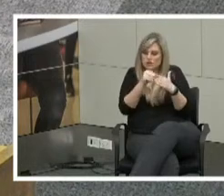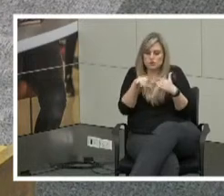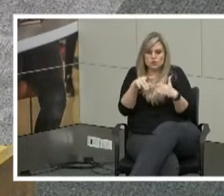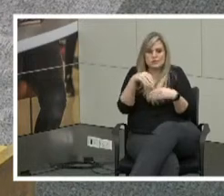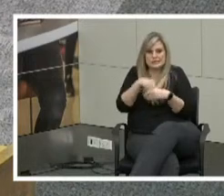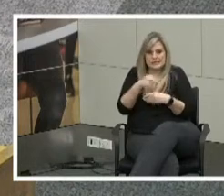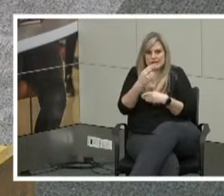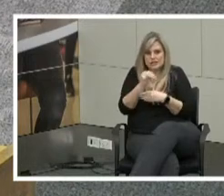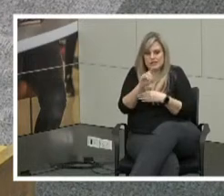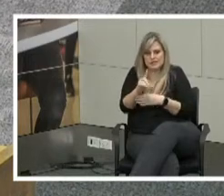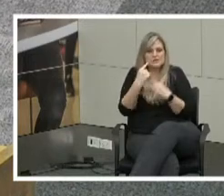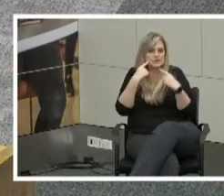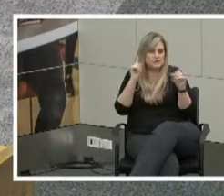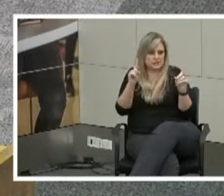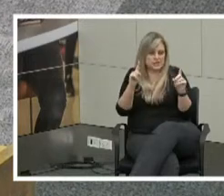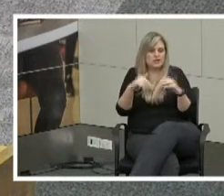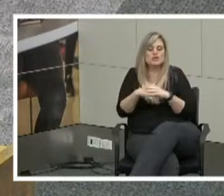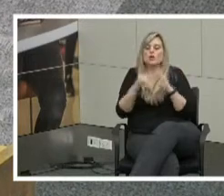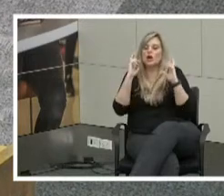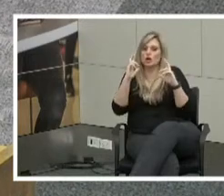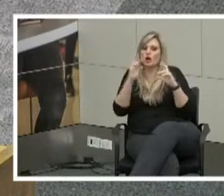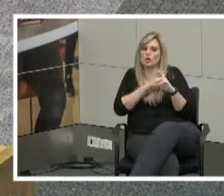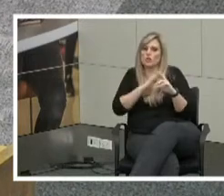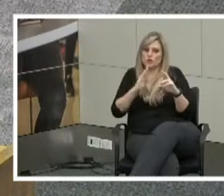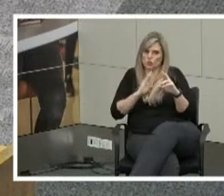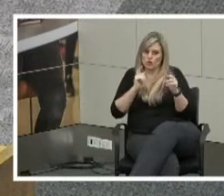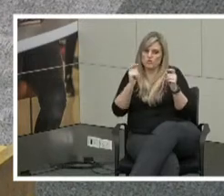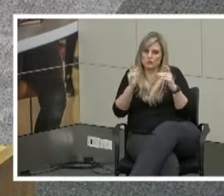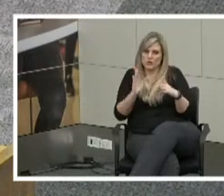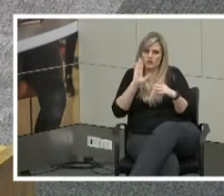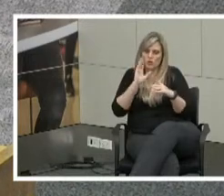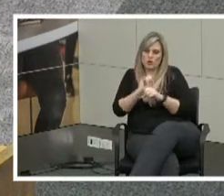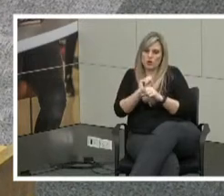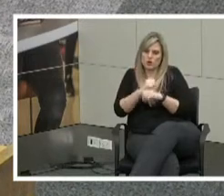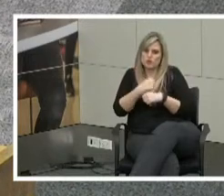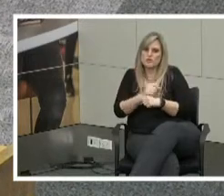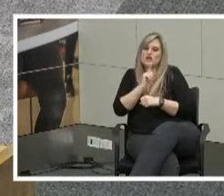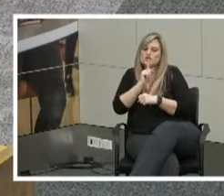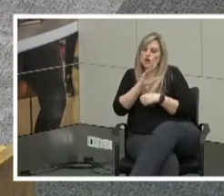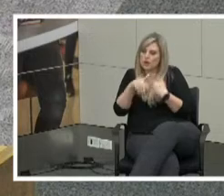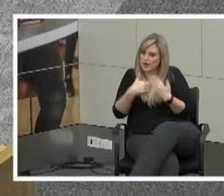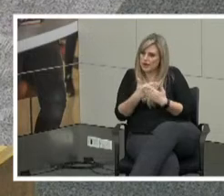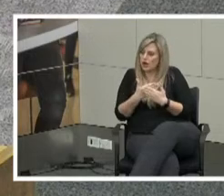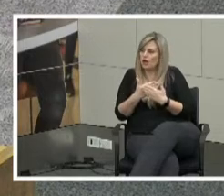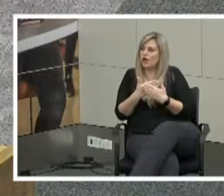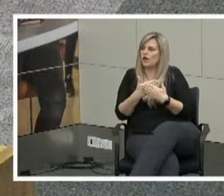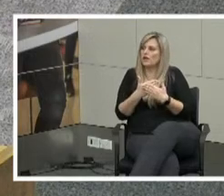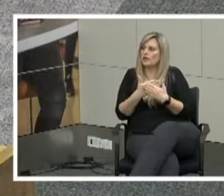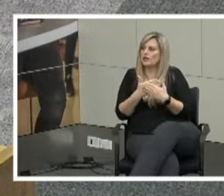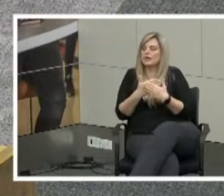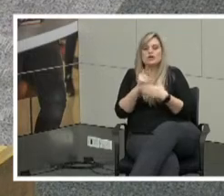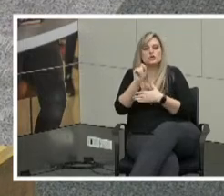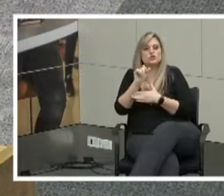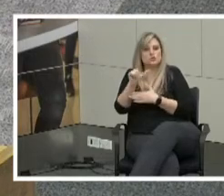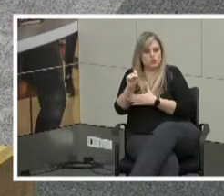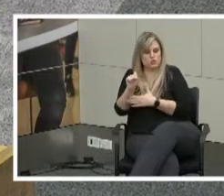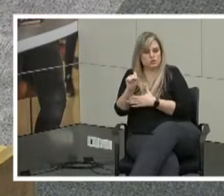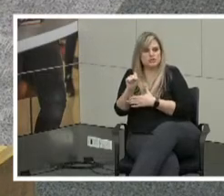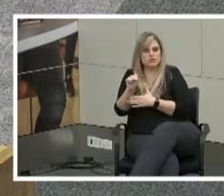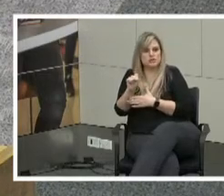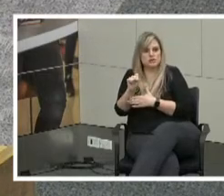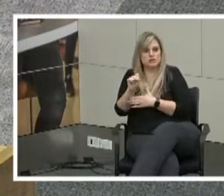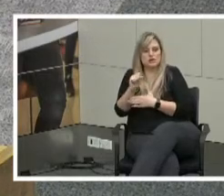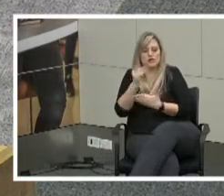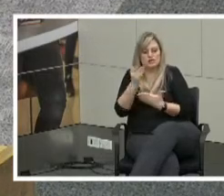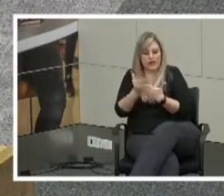HISD succeed I hope the board of managers will work to ensure that all tools that are being used by HISD are